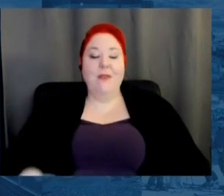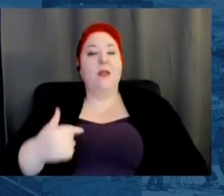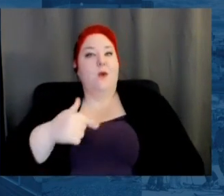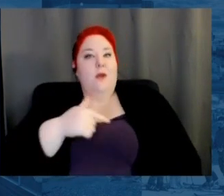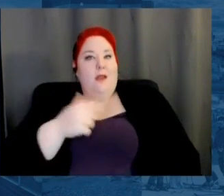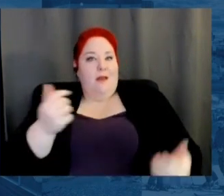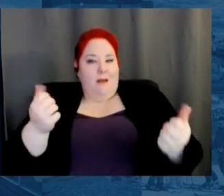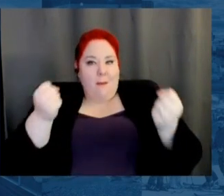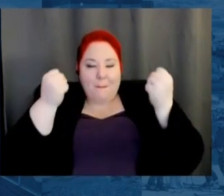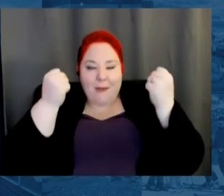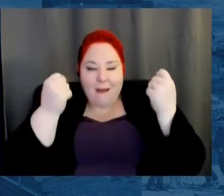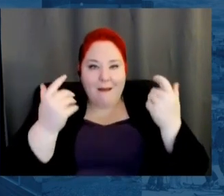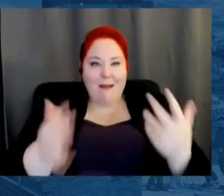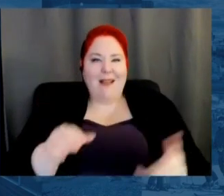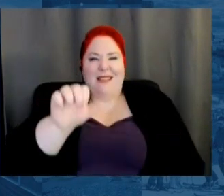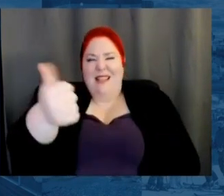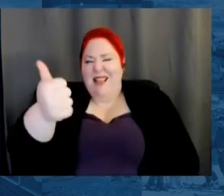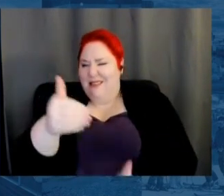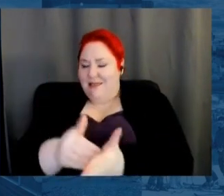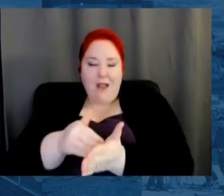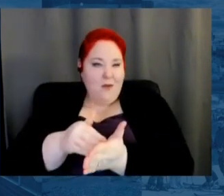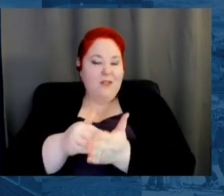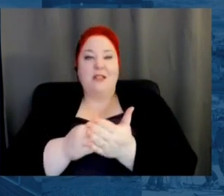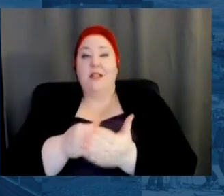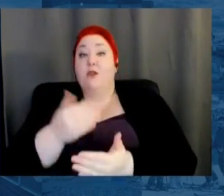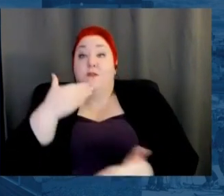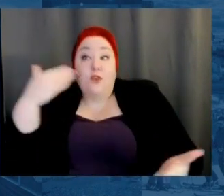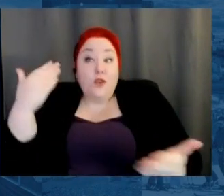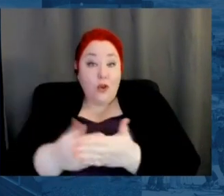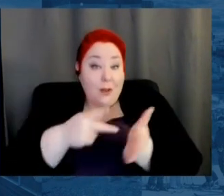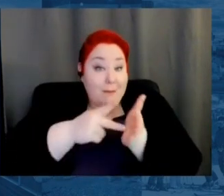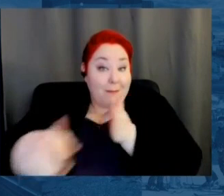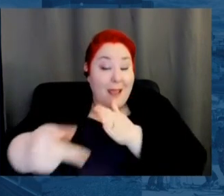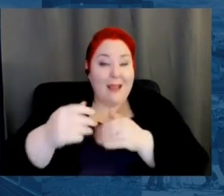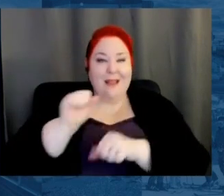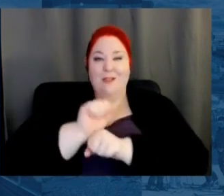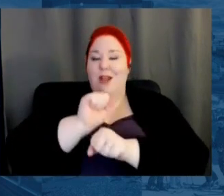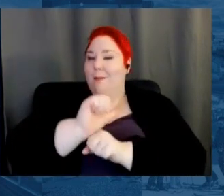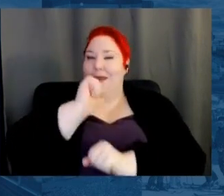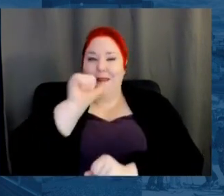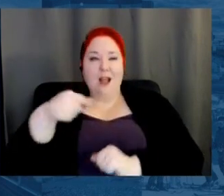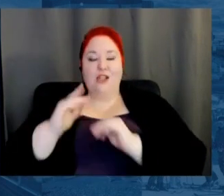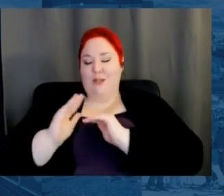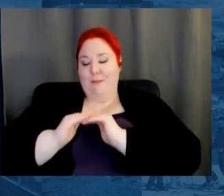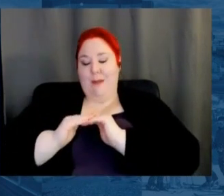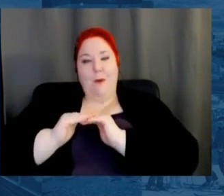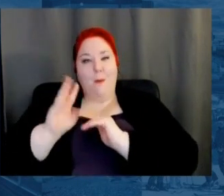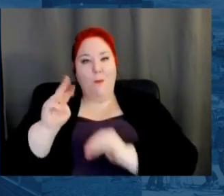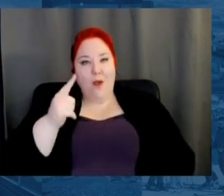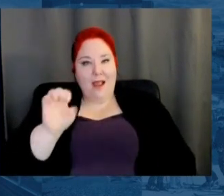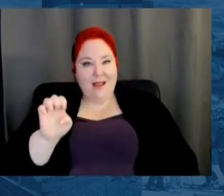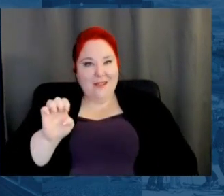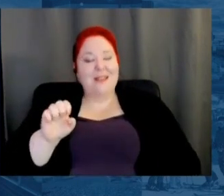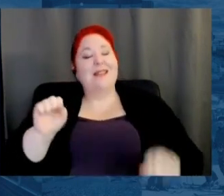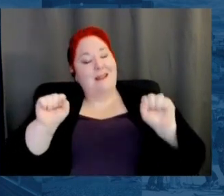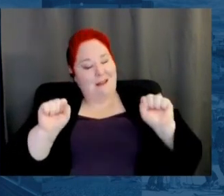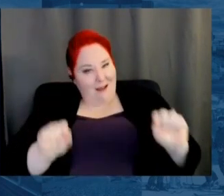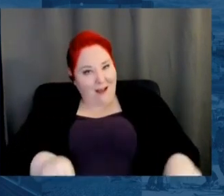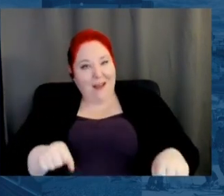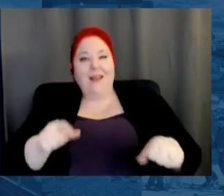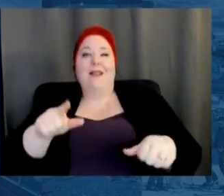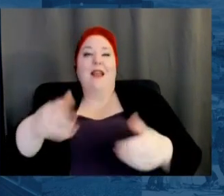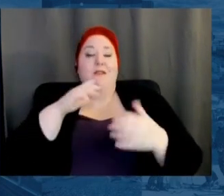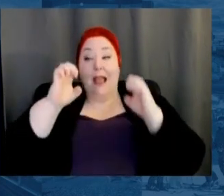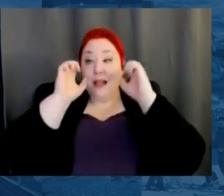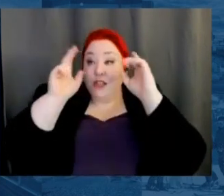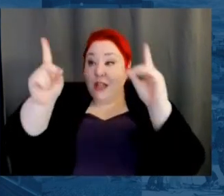good paying jobs so people don't have to work at the minimum wage level, that they can get the education, the skills they need to step into great jobs and have the